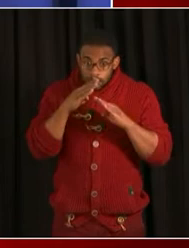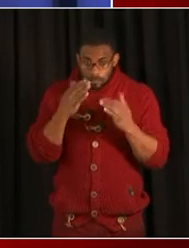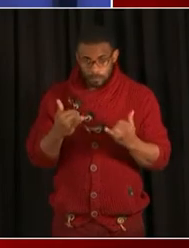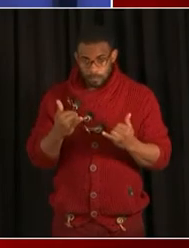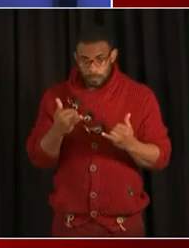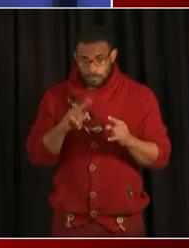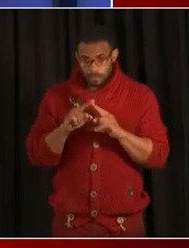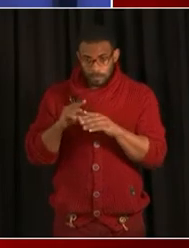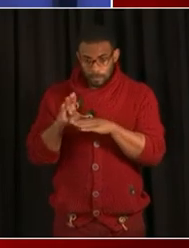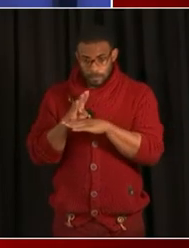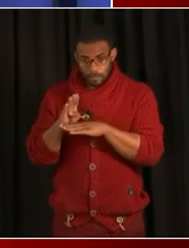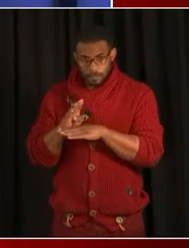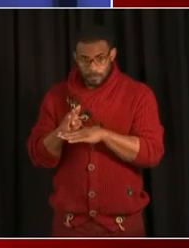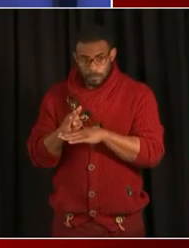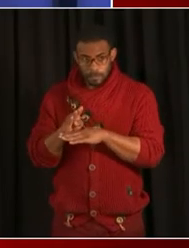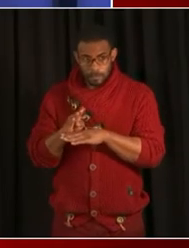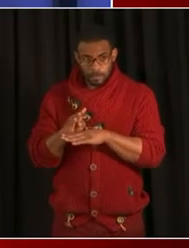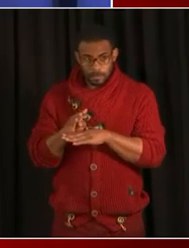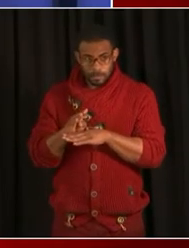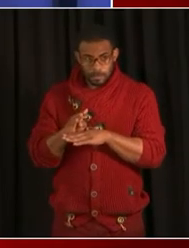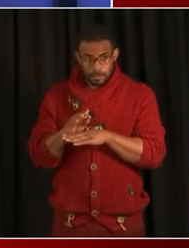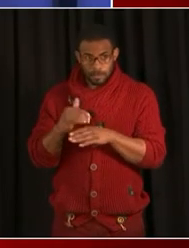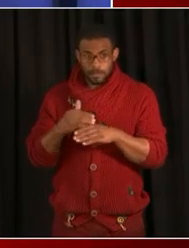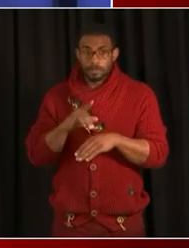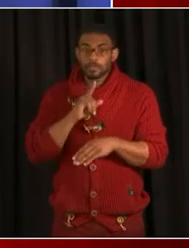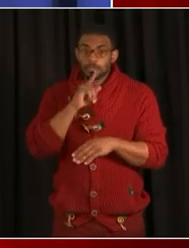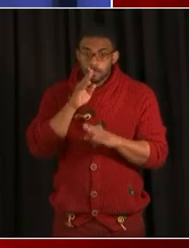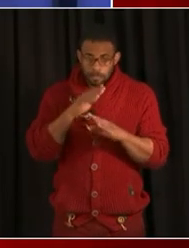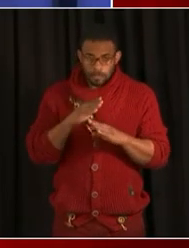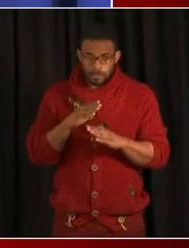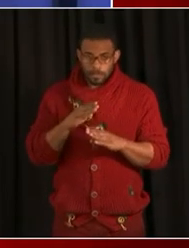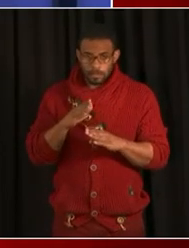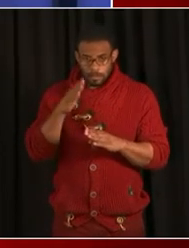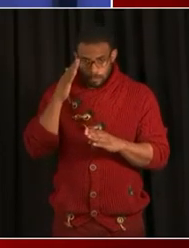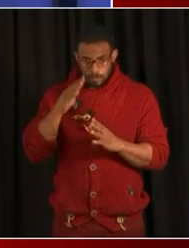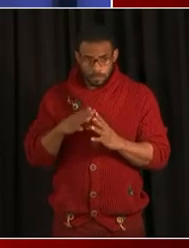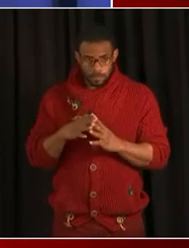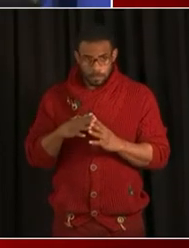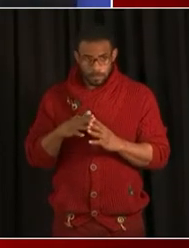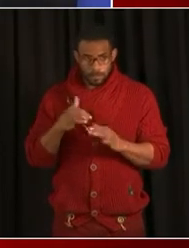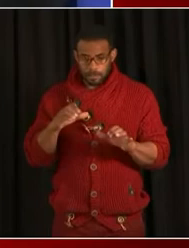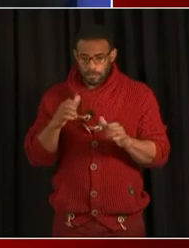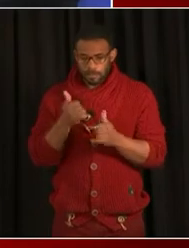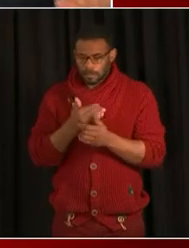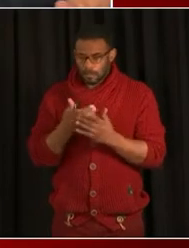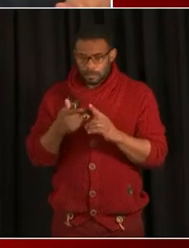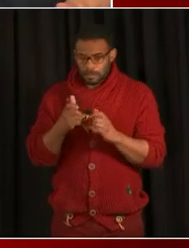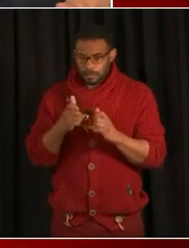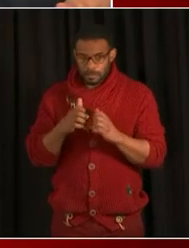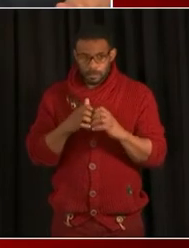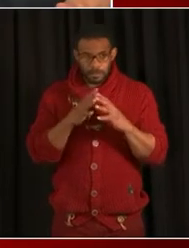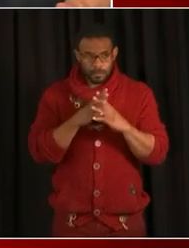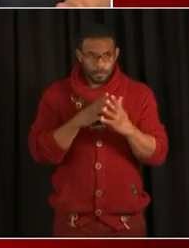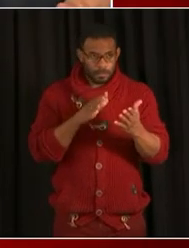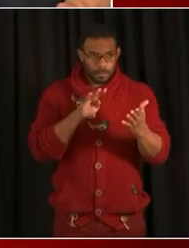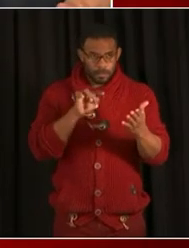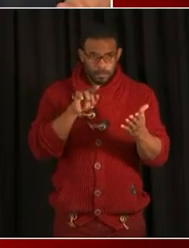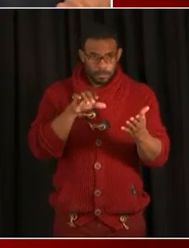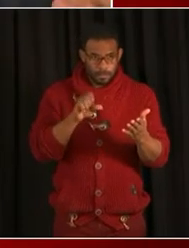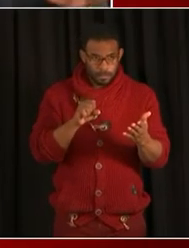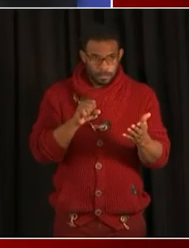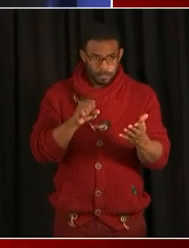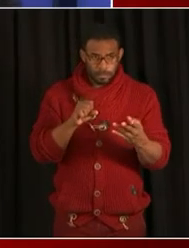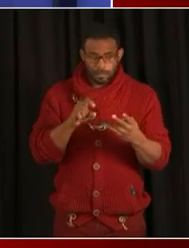trouble now as businesses, in real trouble. I've done everything from build boxes